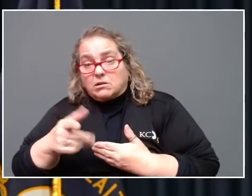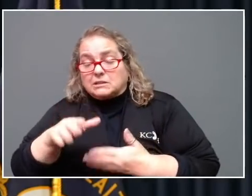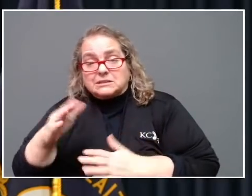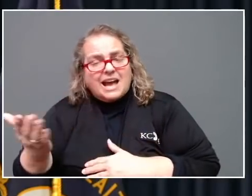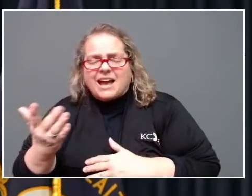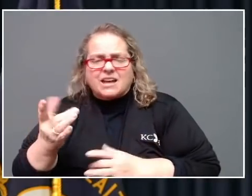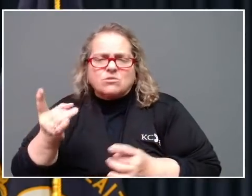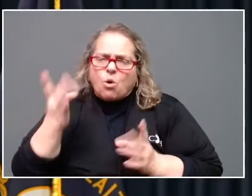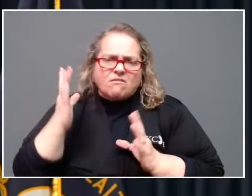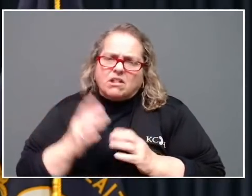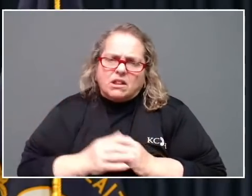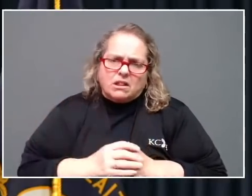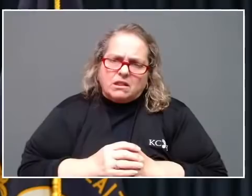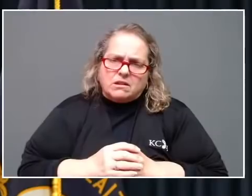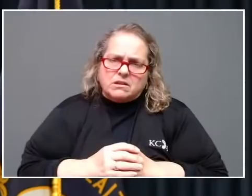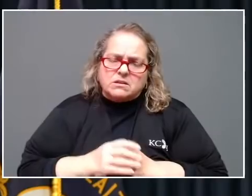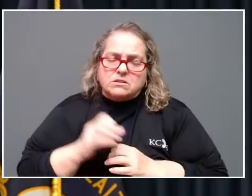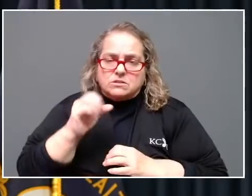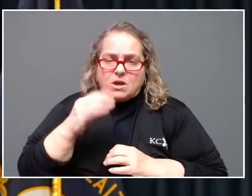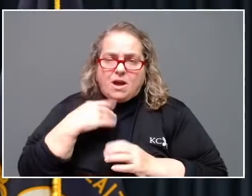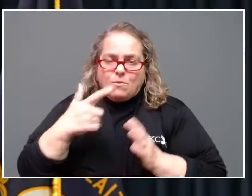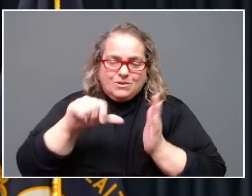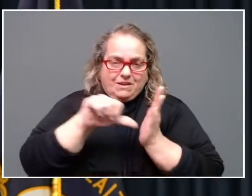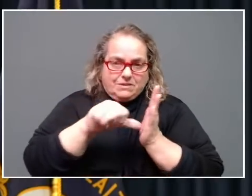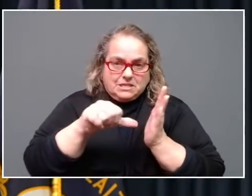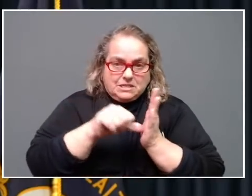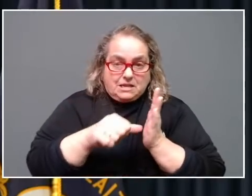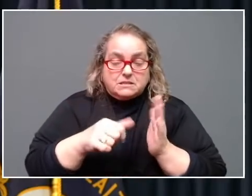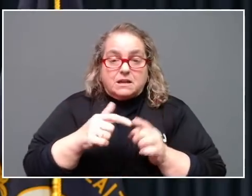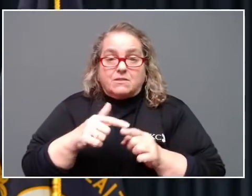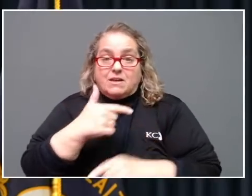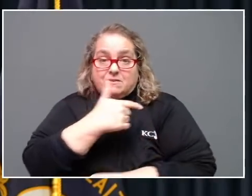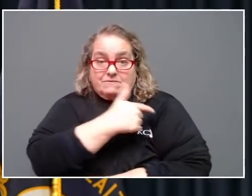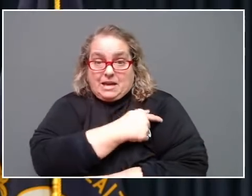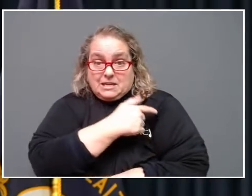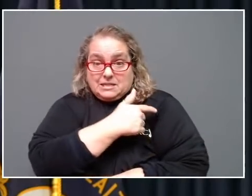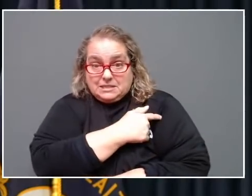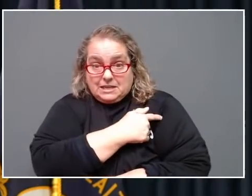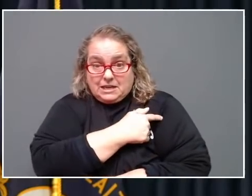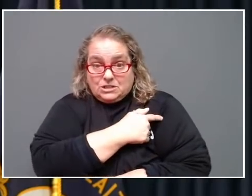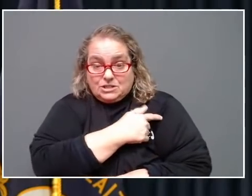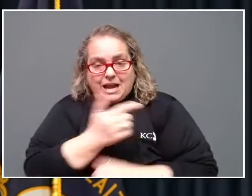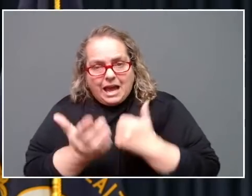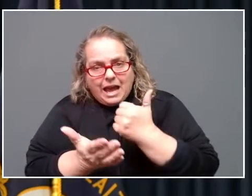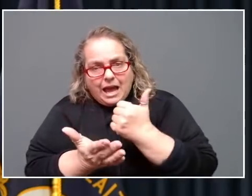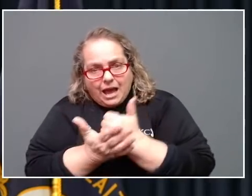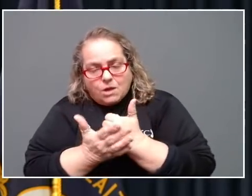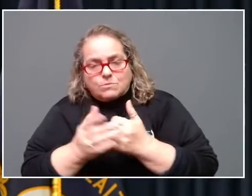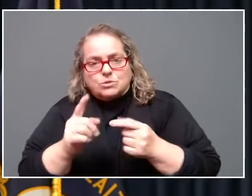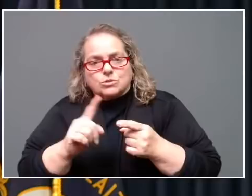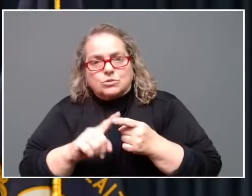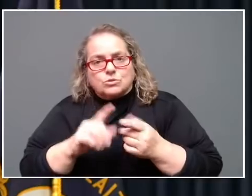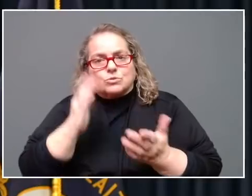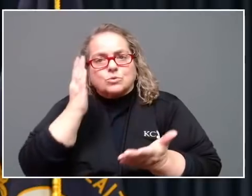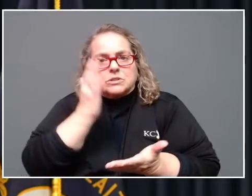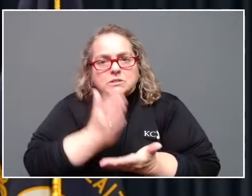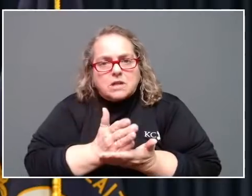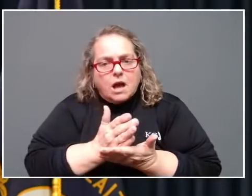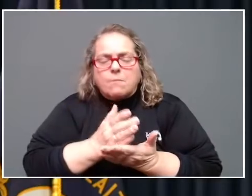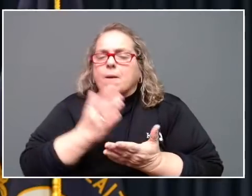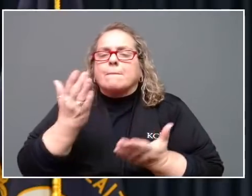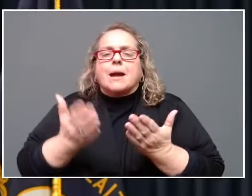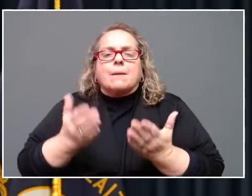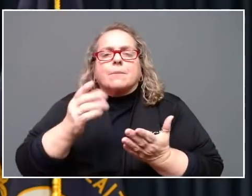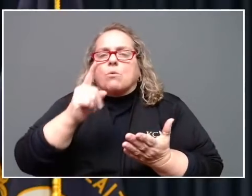So I want to emphasize that vaccination helps to mitigate or almost entirely prevent most of those